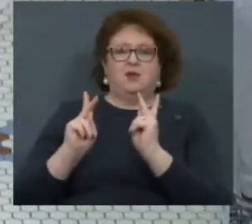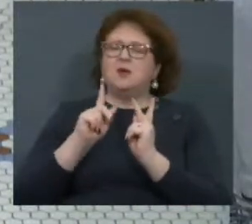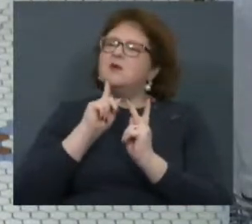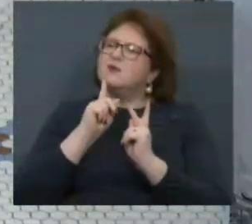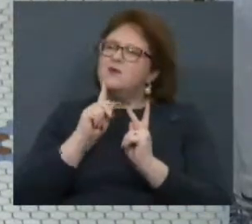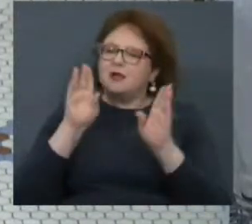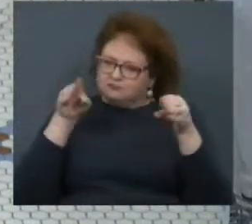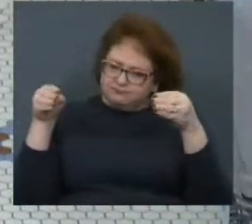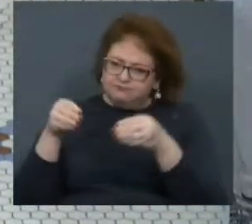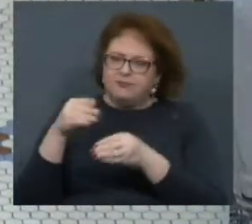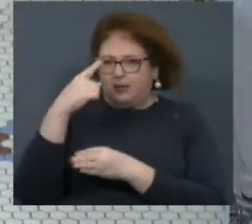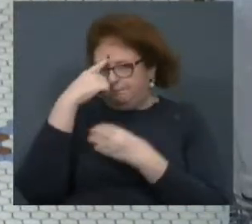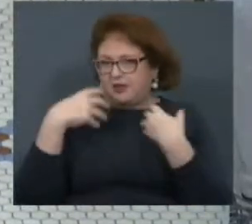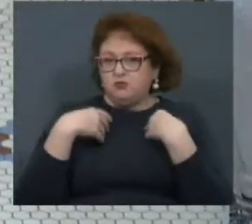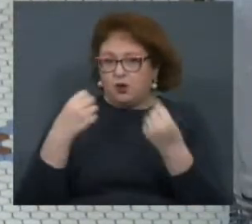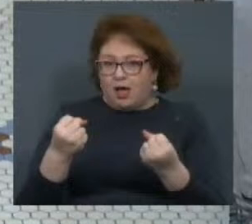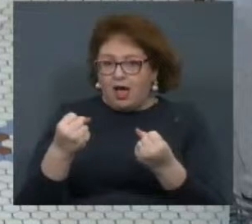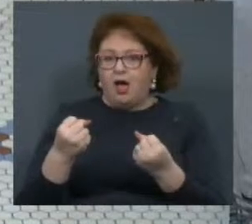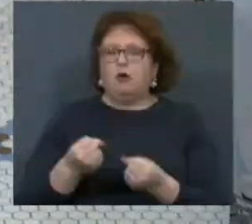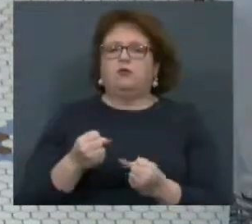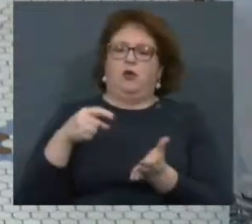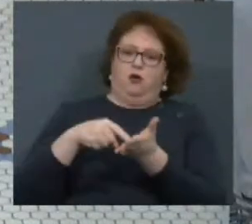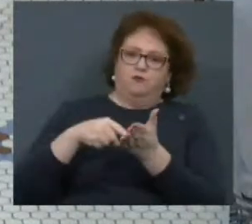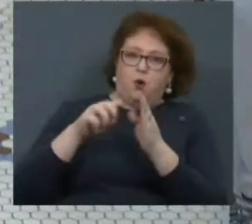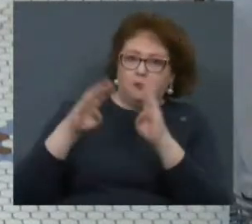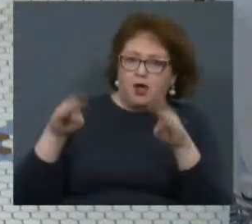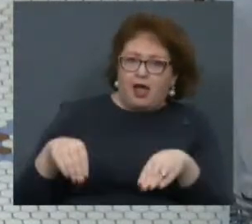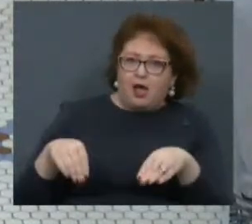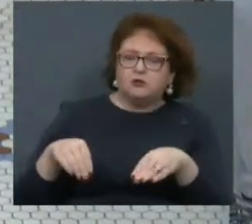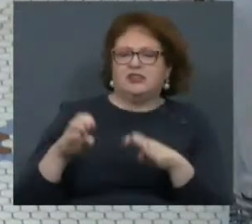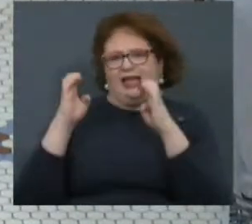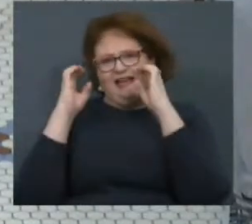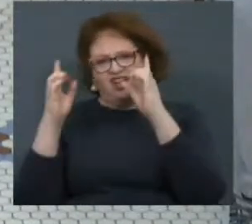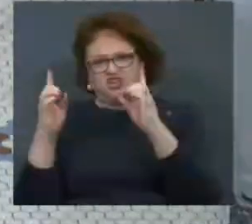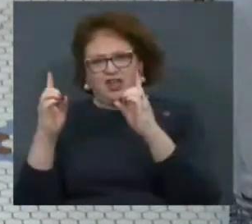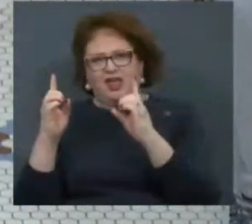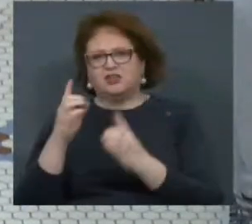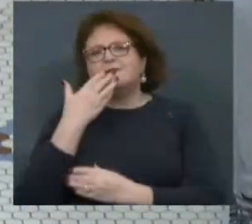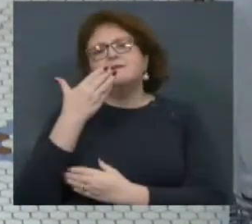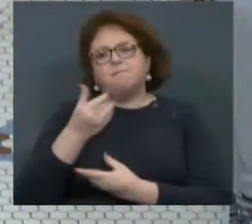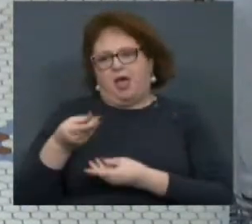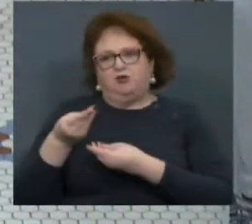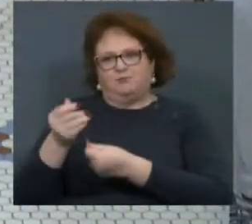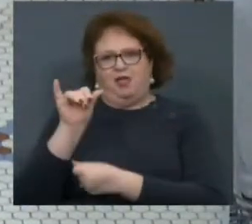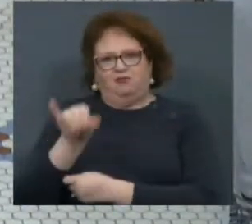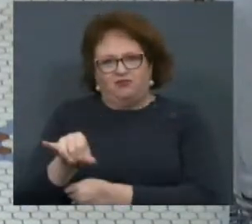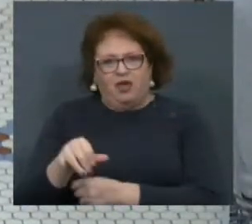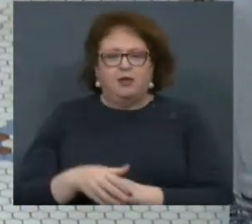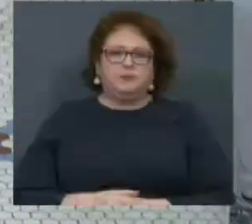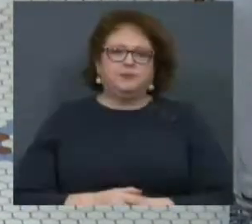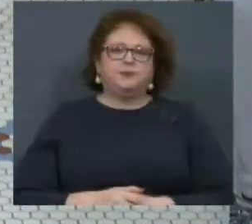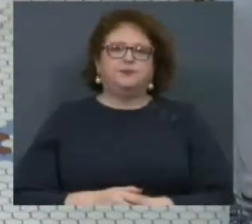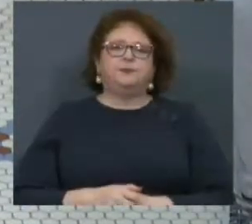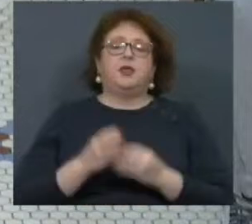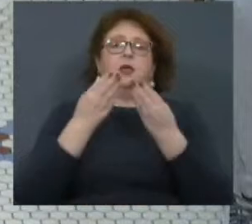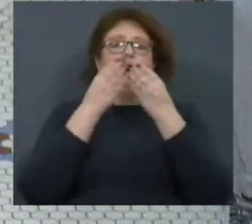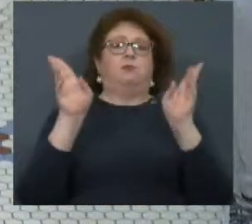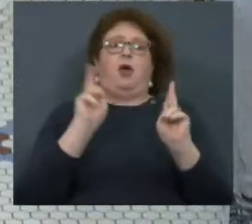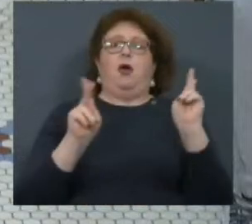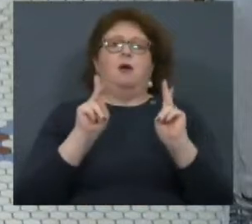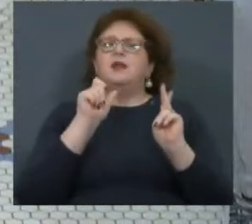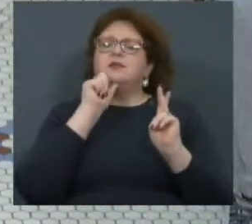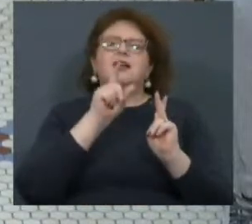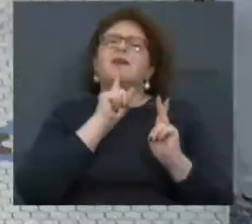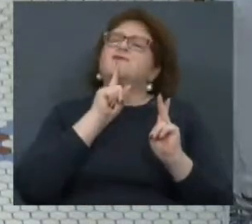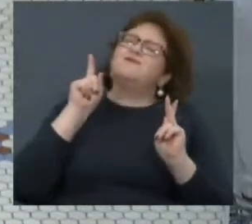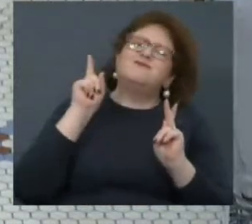as mental health resources, affordable housing, and education. The public has not been adequately consulted about this contract or its